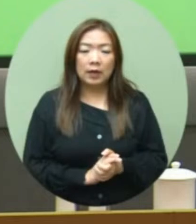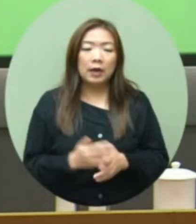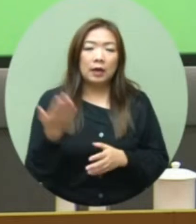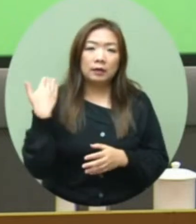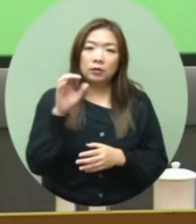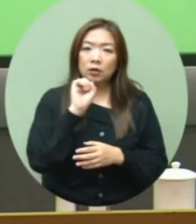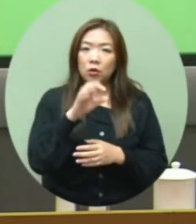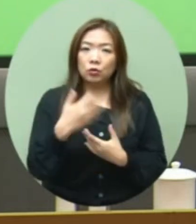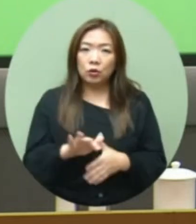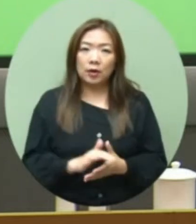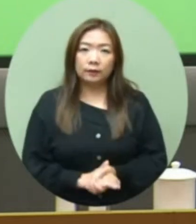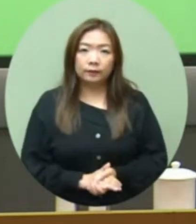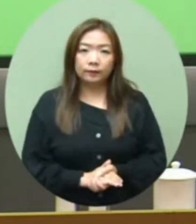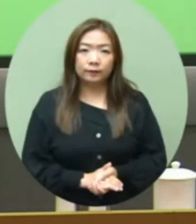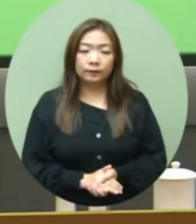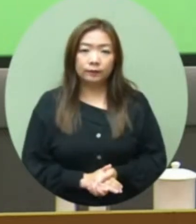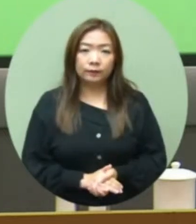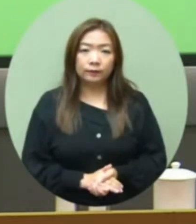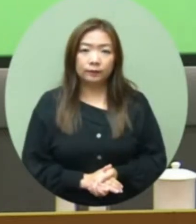Subdivided units.